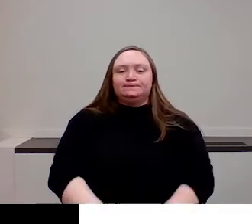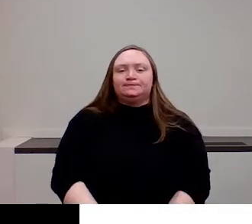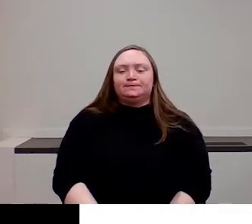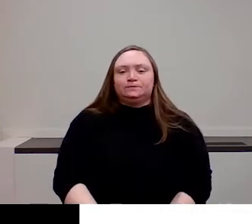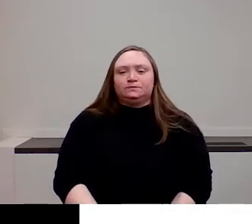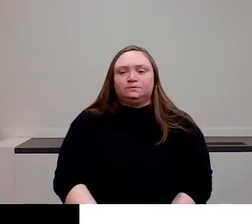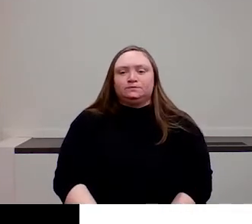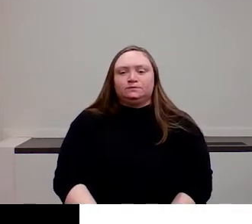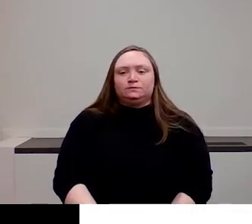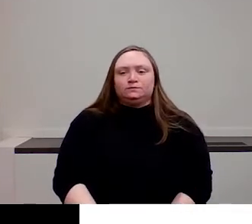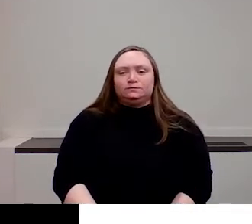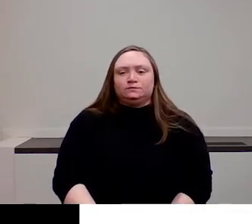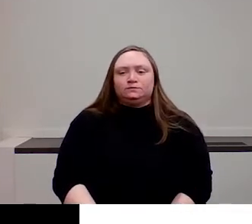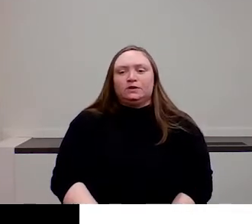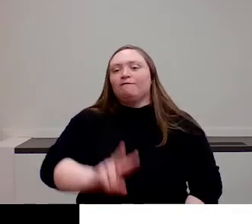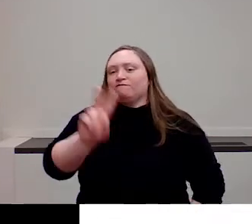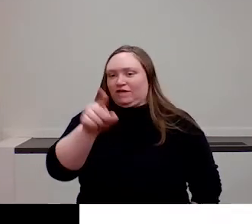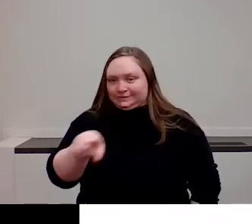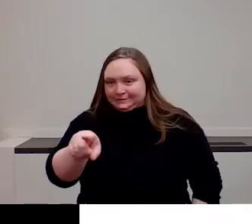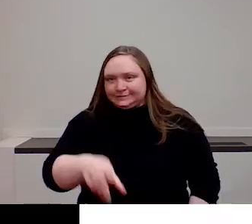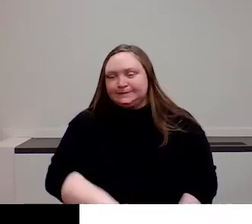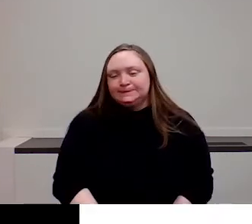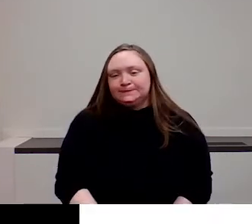And let's see here. Mr. Vasquez.